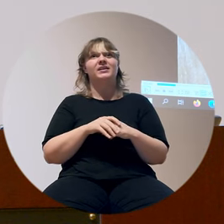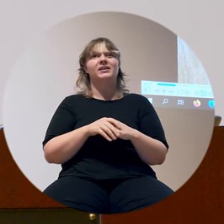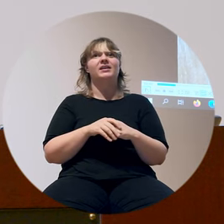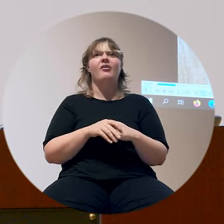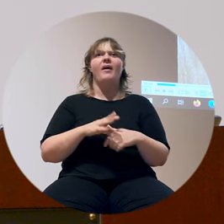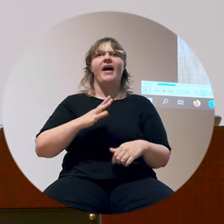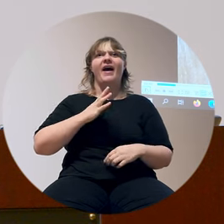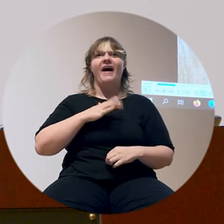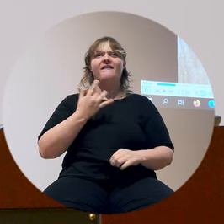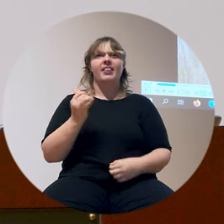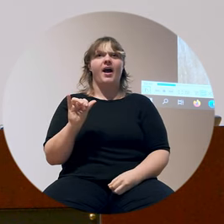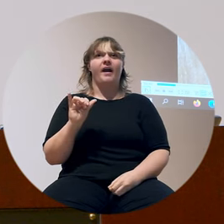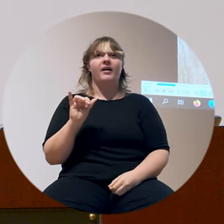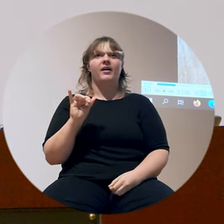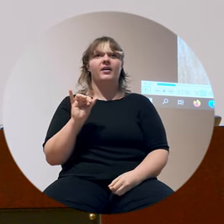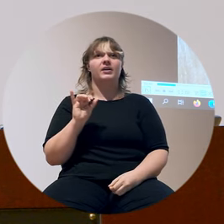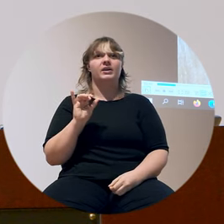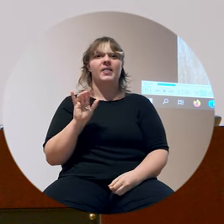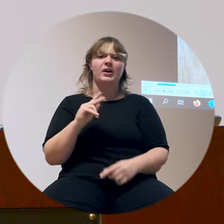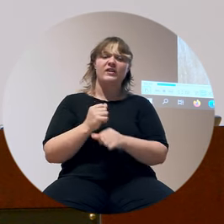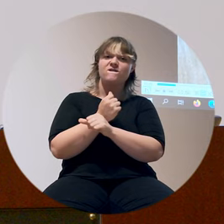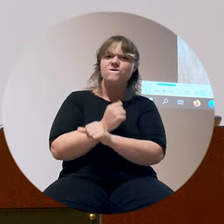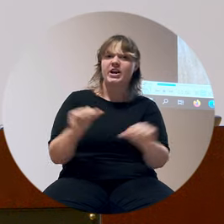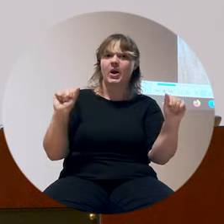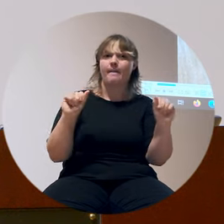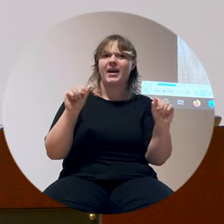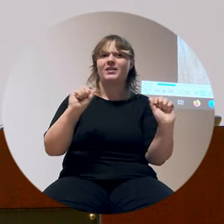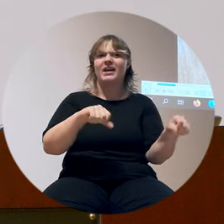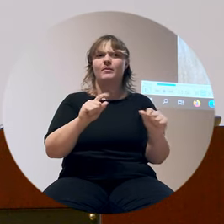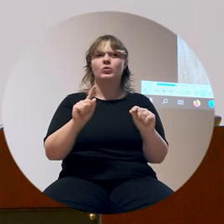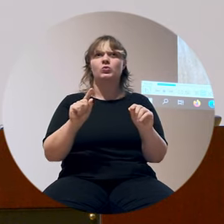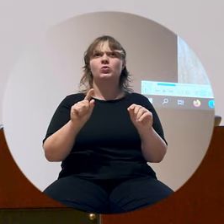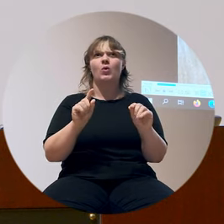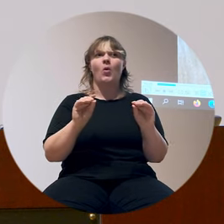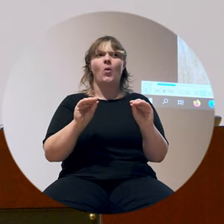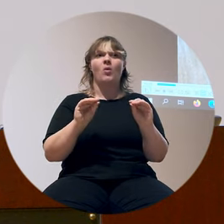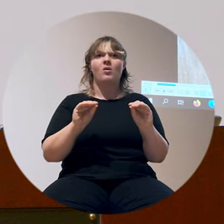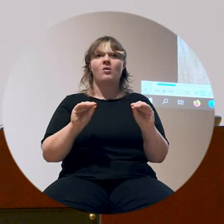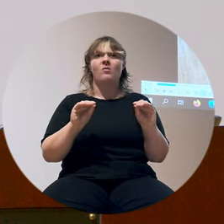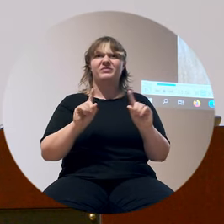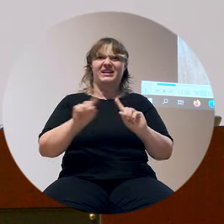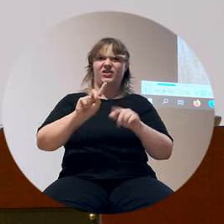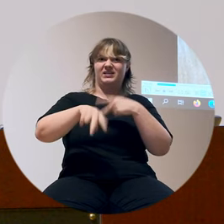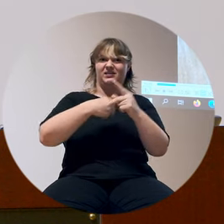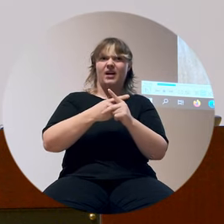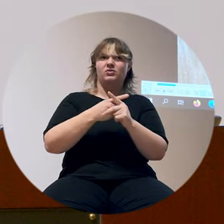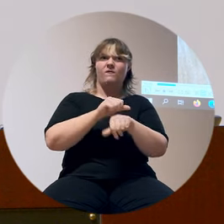I feel like there's freedom in being able to move through different forms of